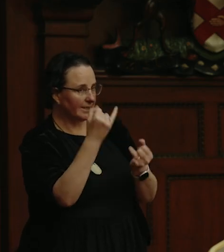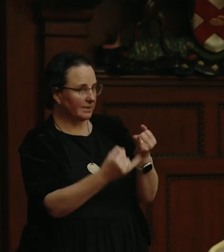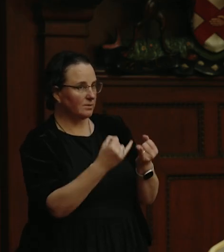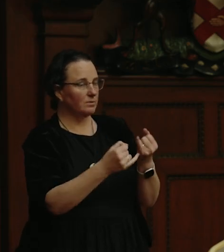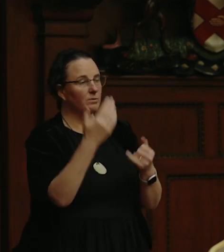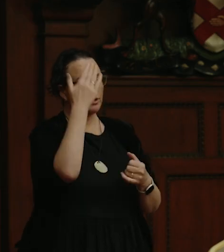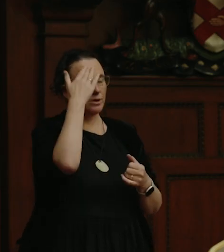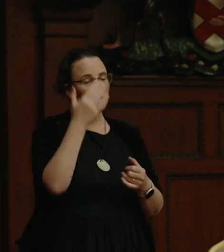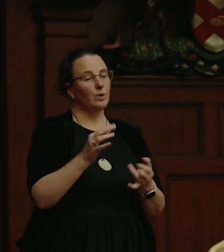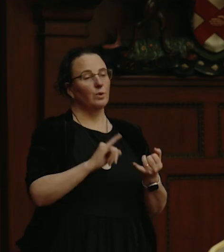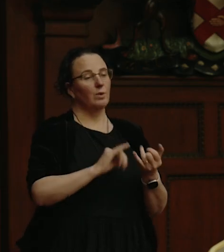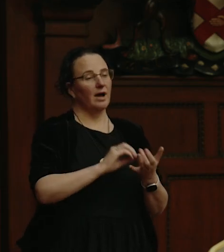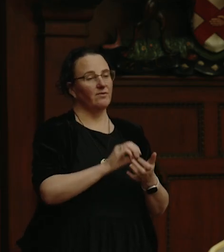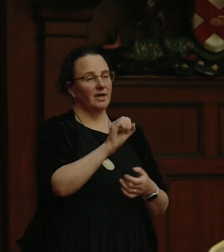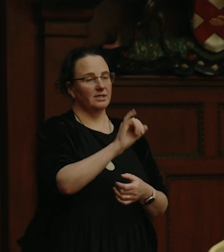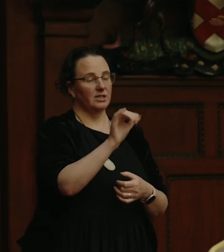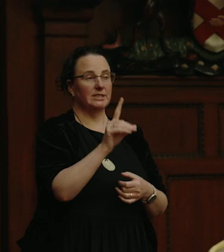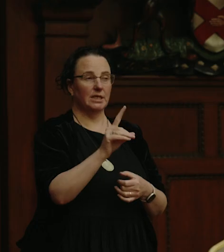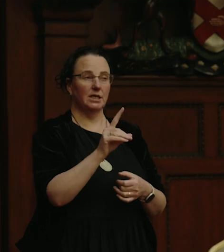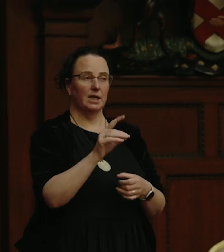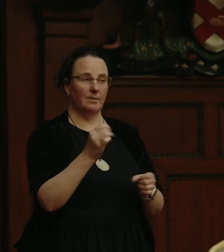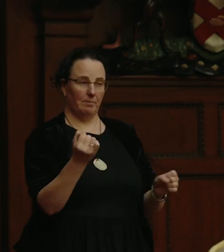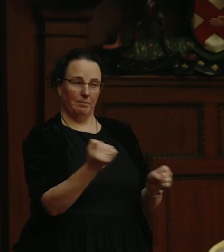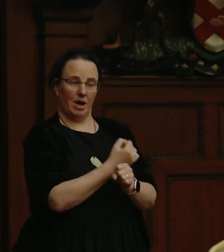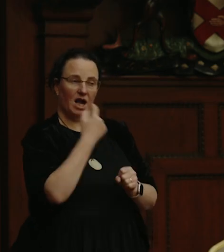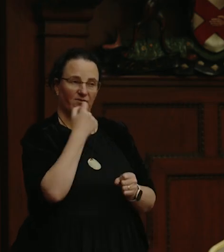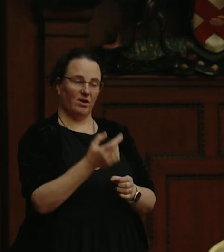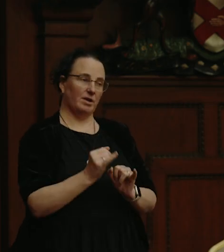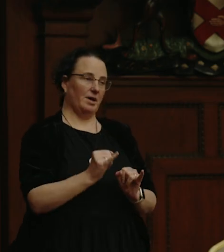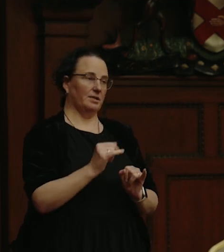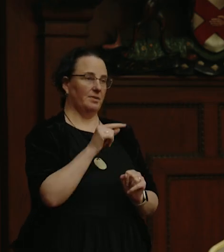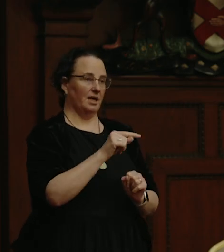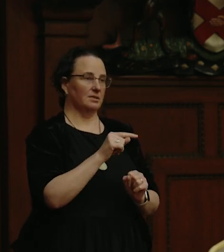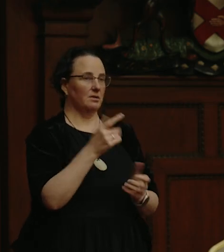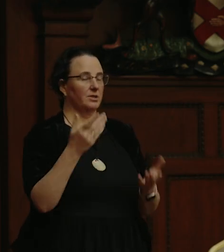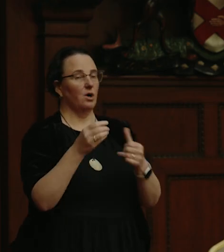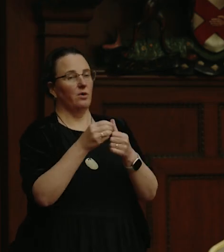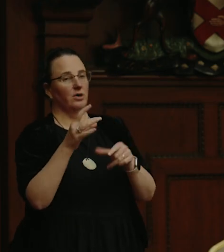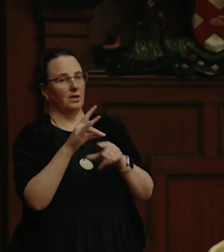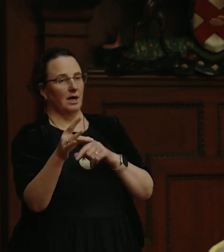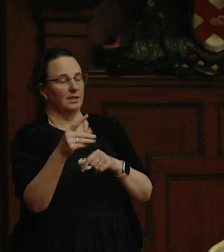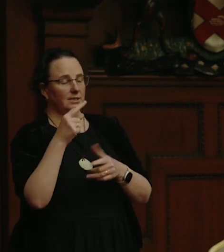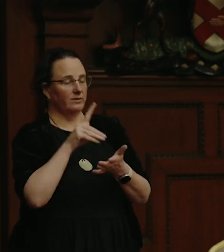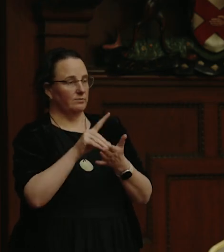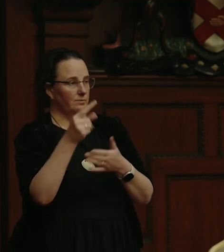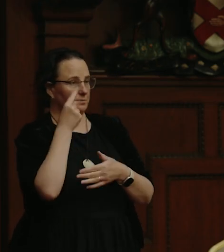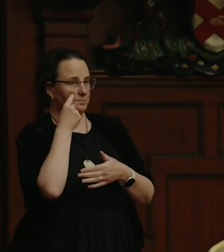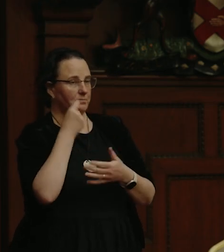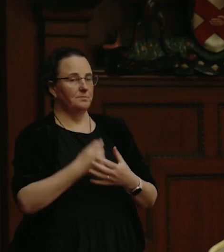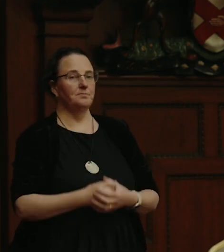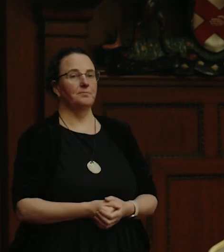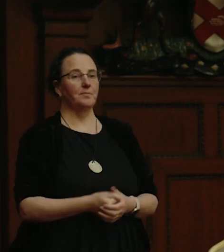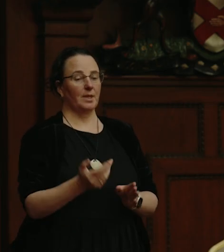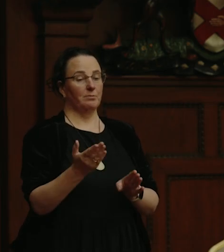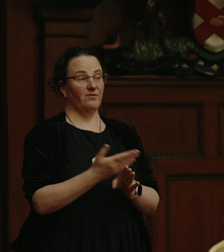Sjögren's score very severely on it when compared to other forms of dry eye. Before I